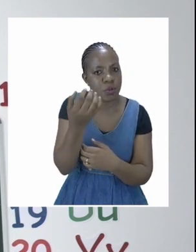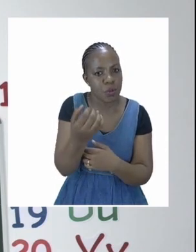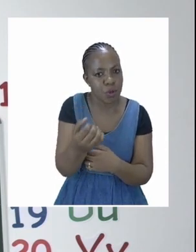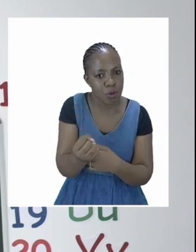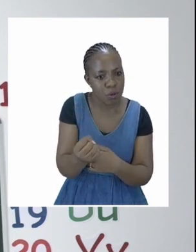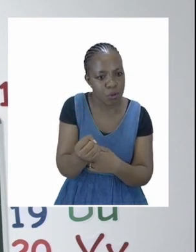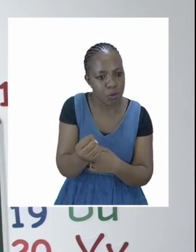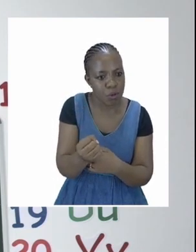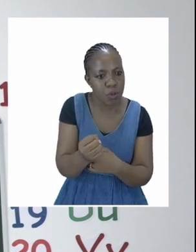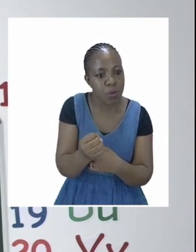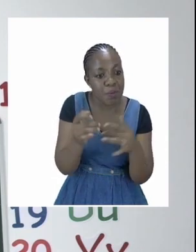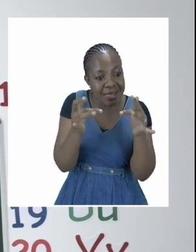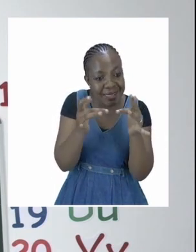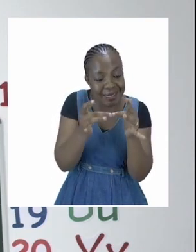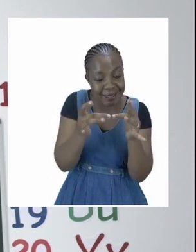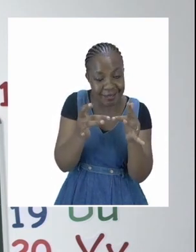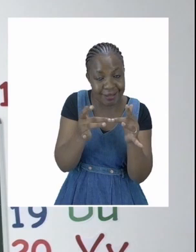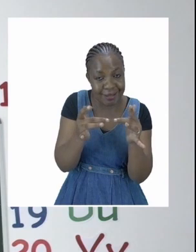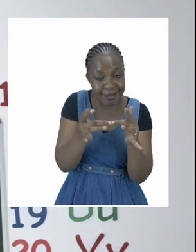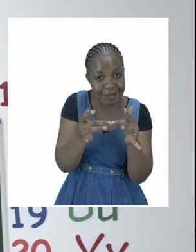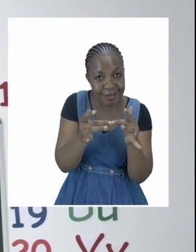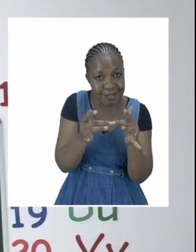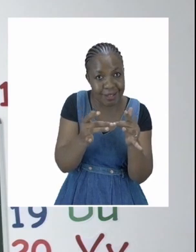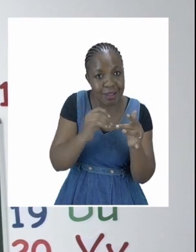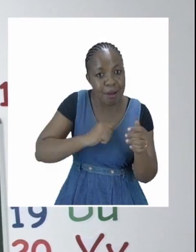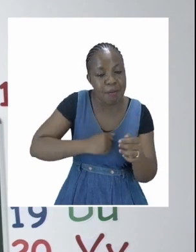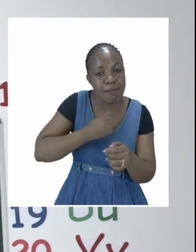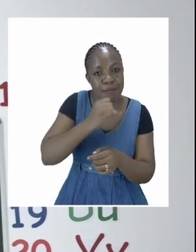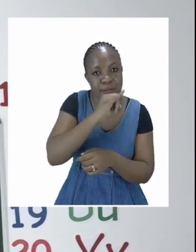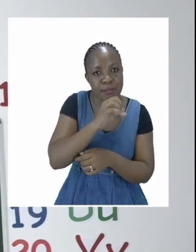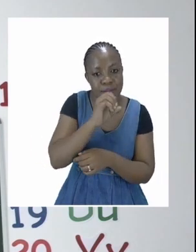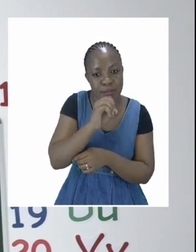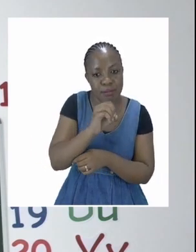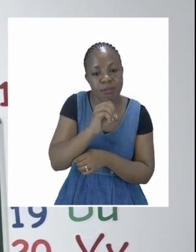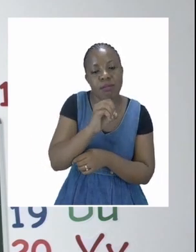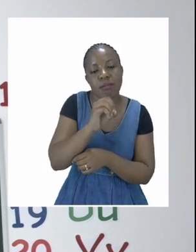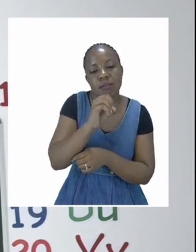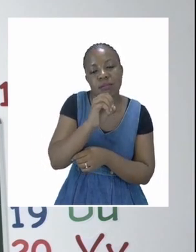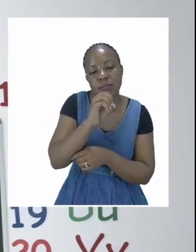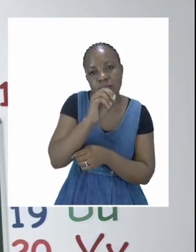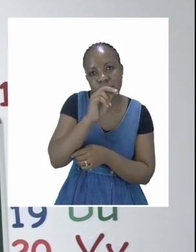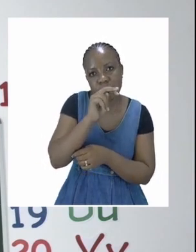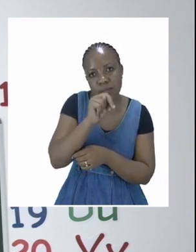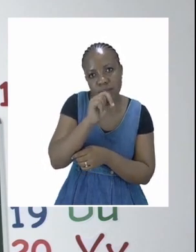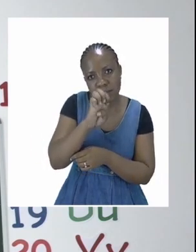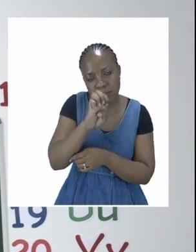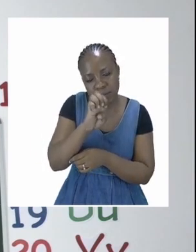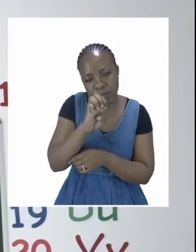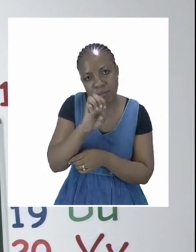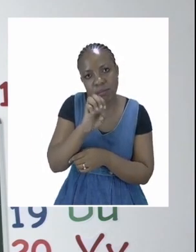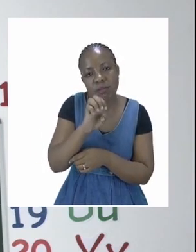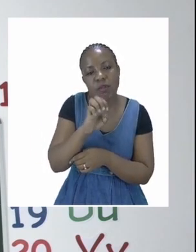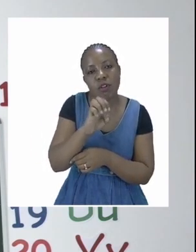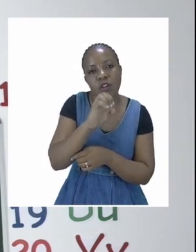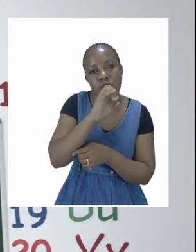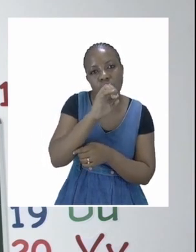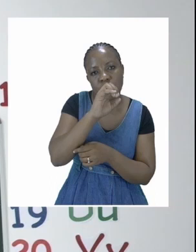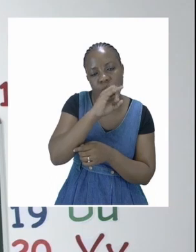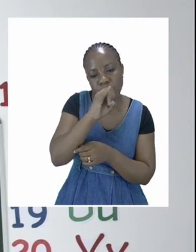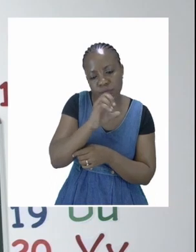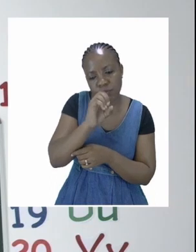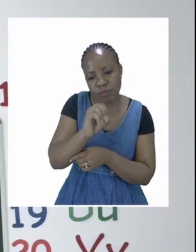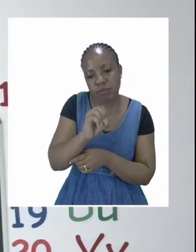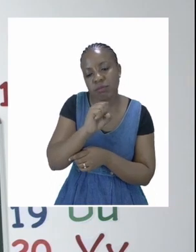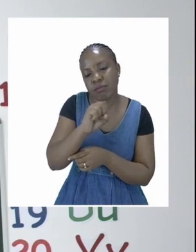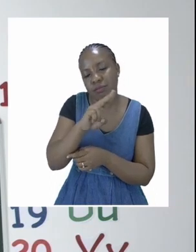our online platforms, MyZone and Zoshi Facebook pages, and in addition,